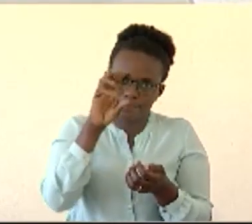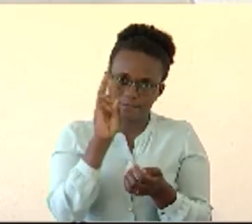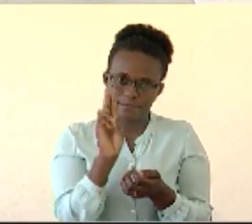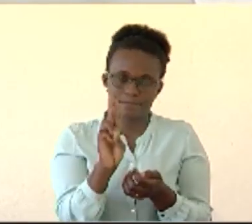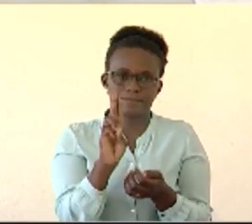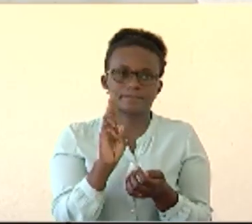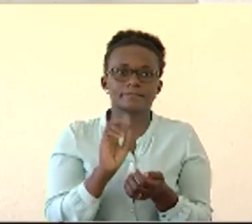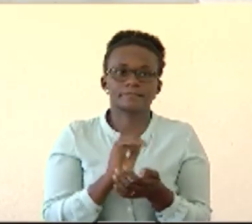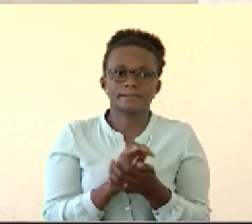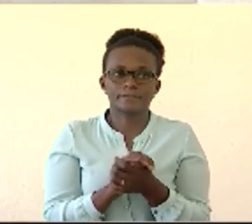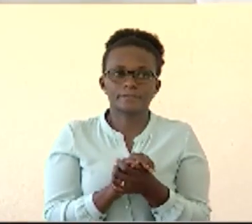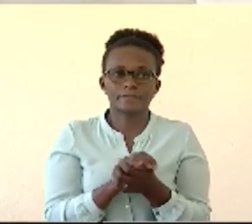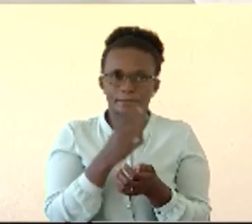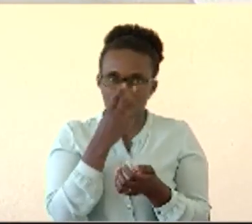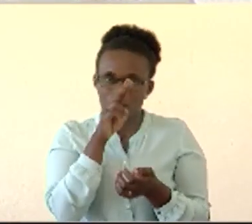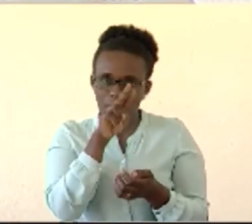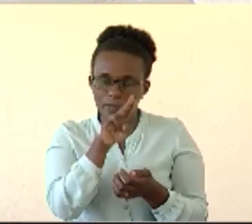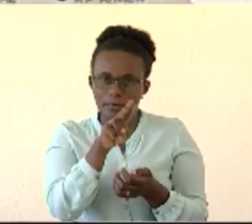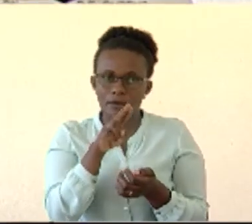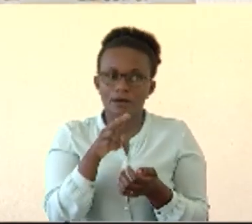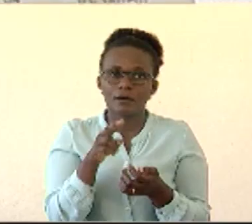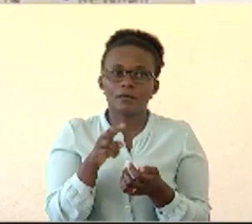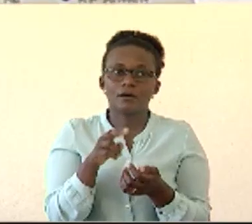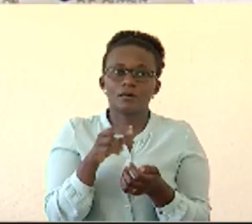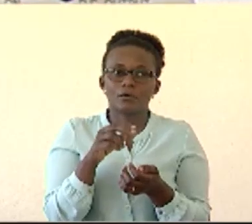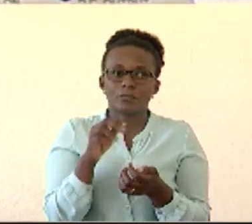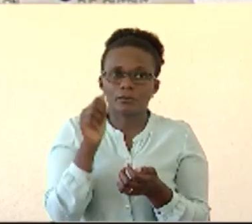that is what is happening here. At the anode,